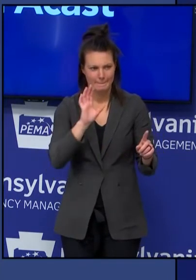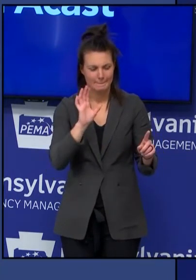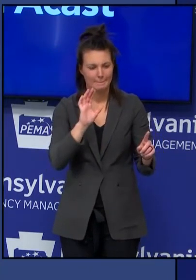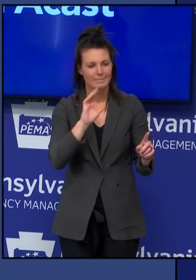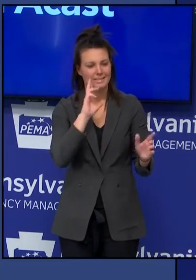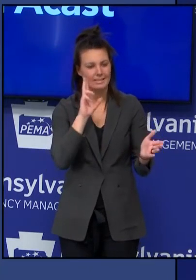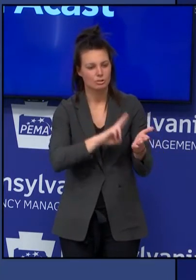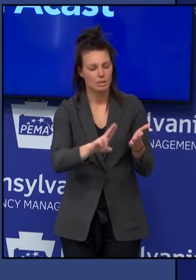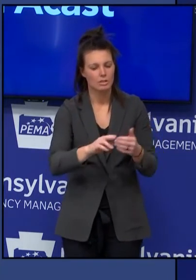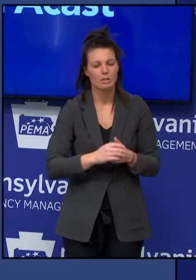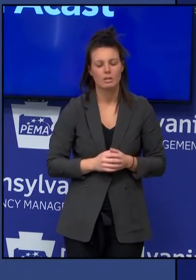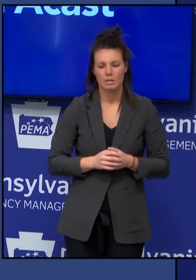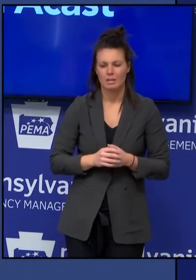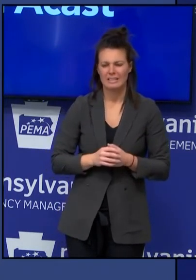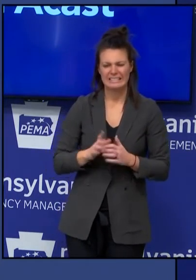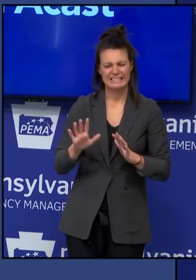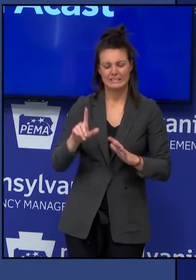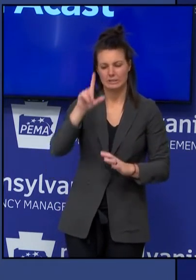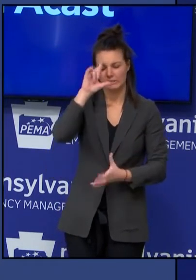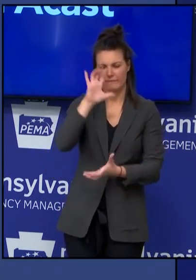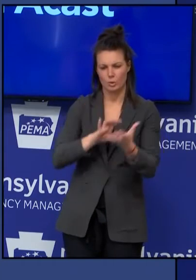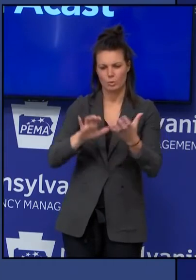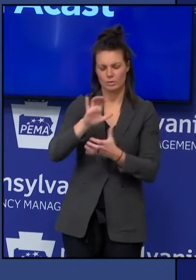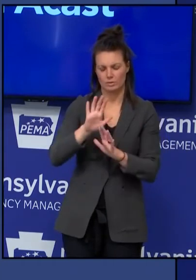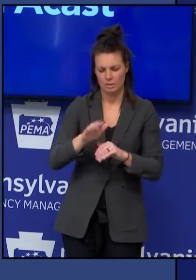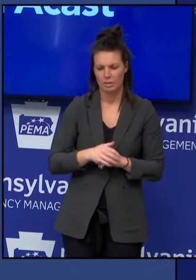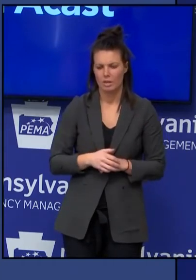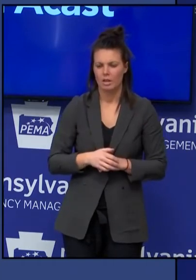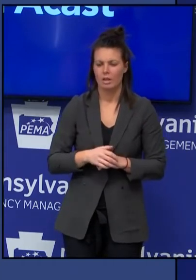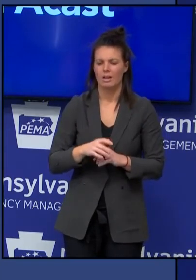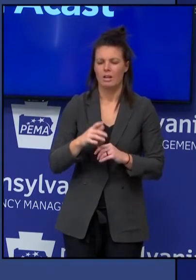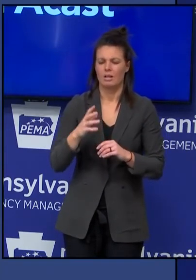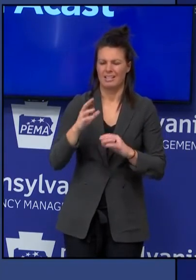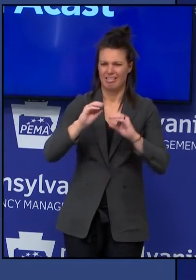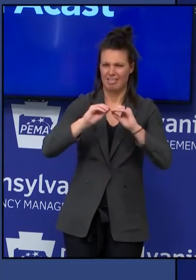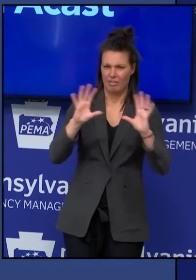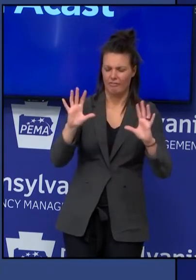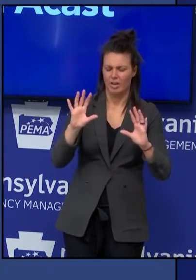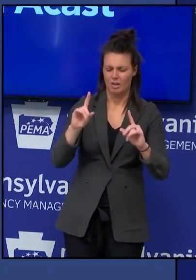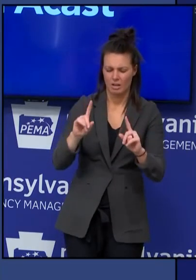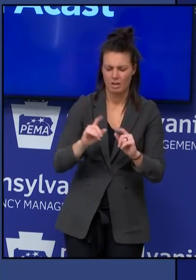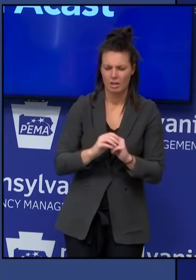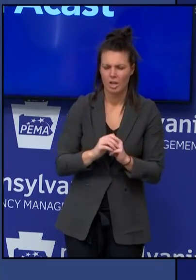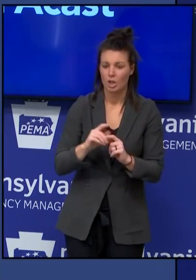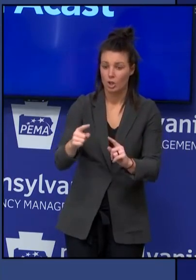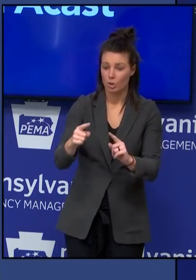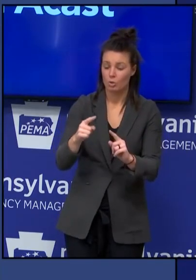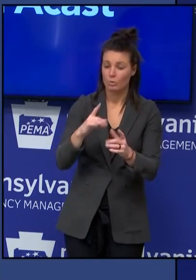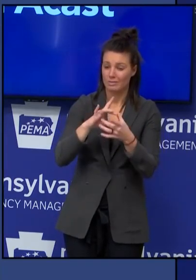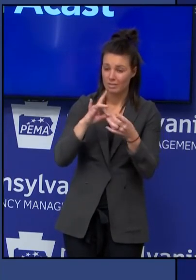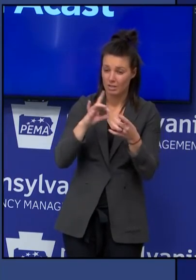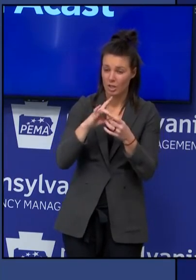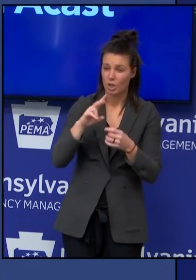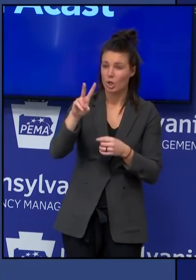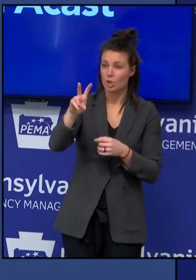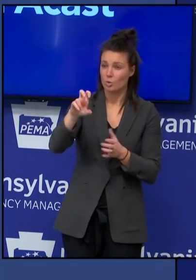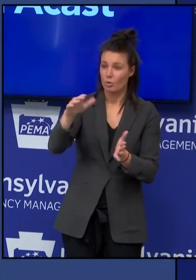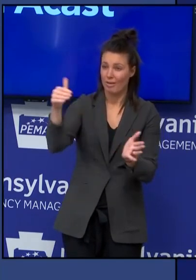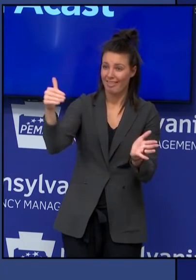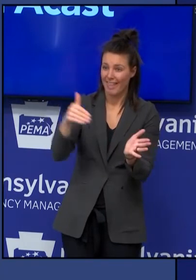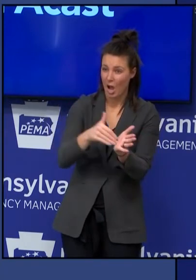Secretary. I think we're all a little bit confused, so help me understand this. You're saying that